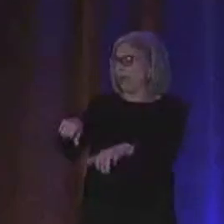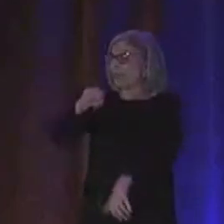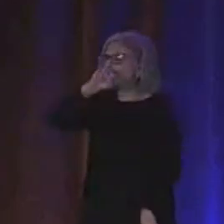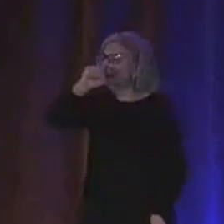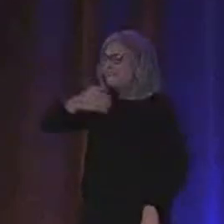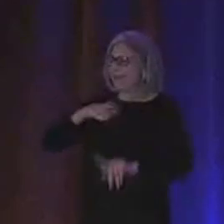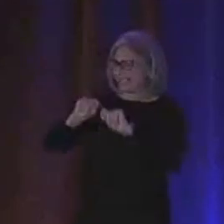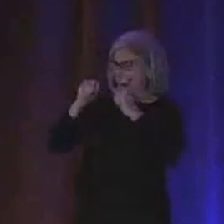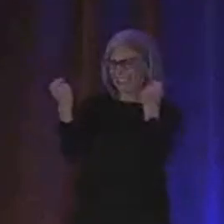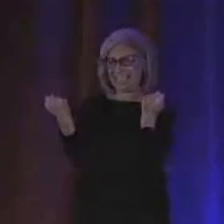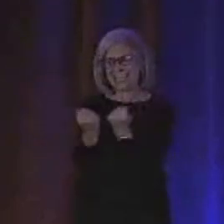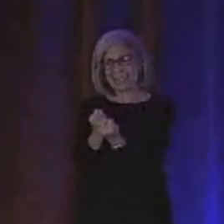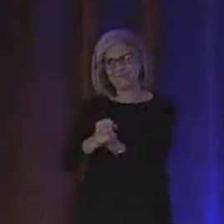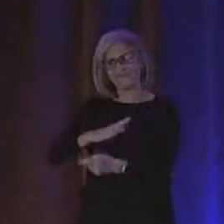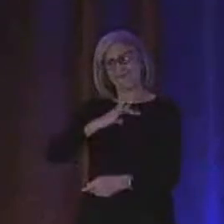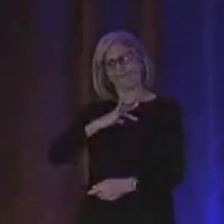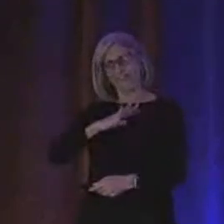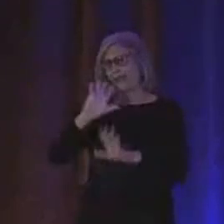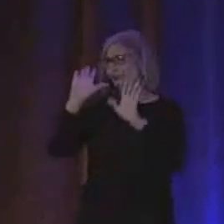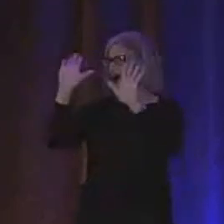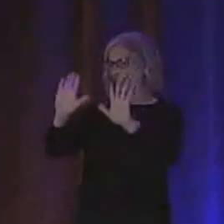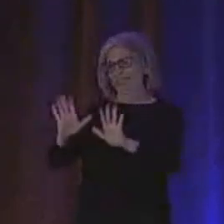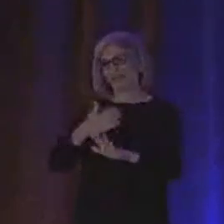team. They are pretty rad.